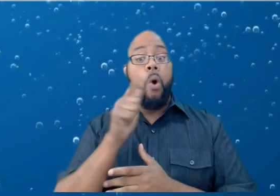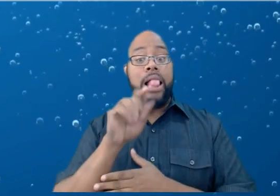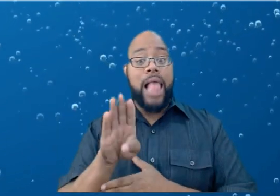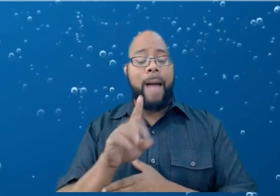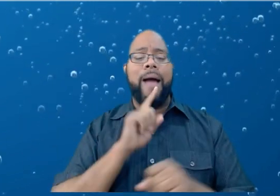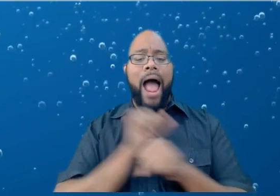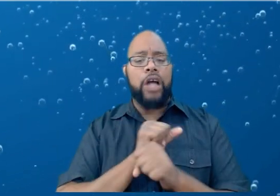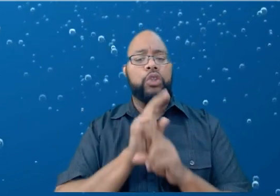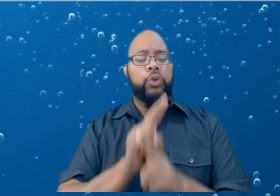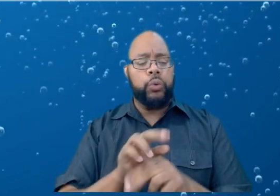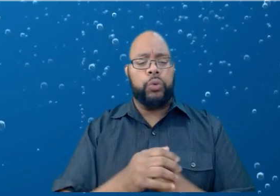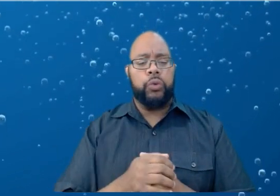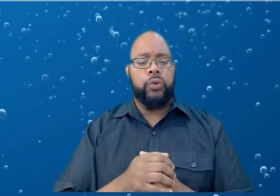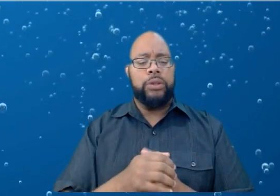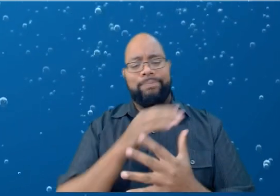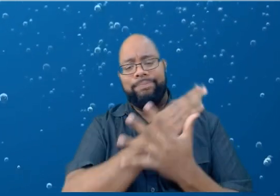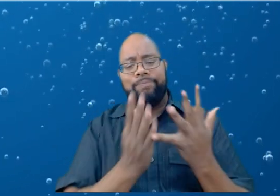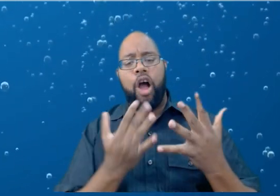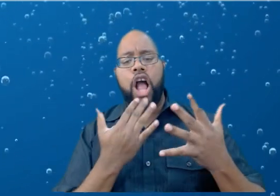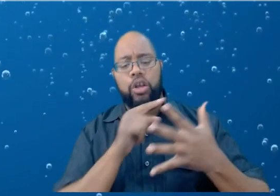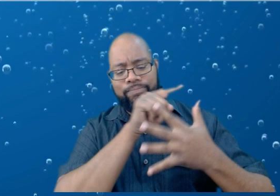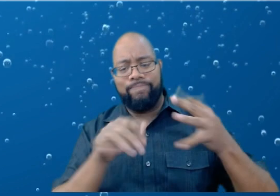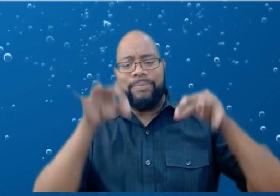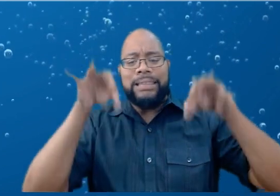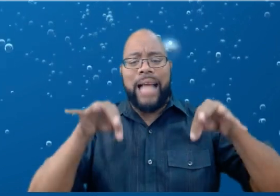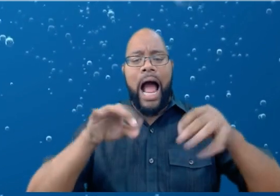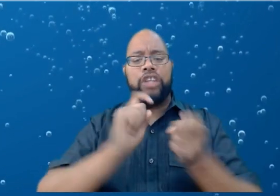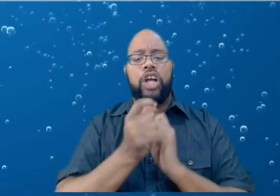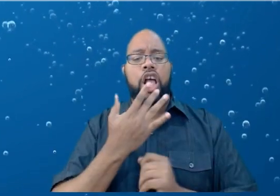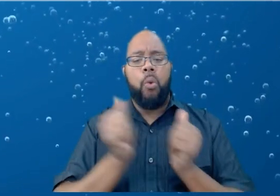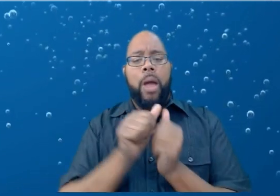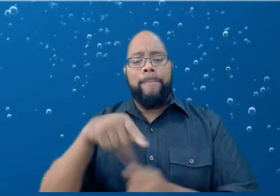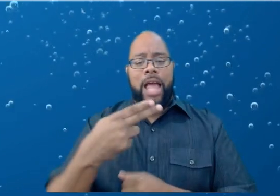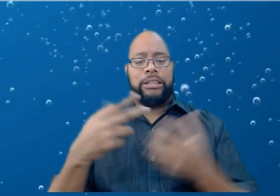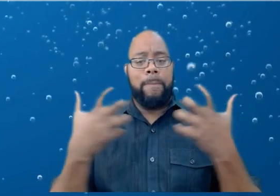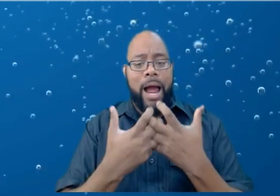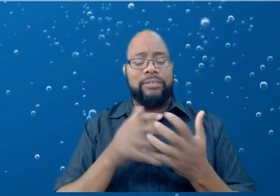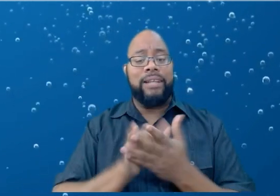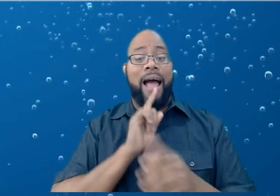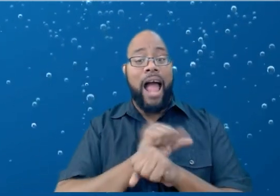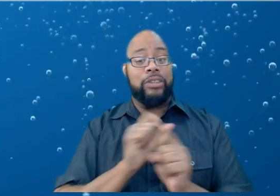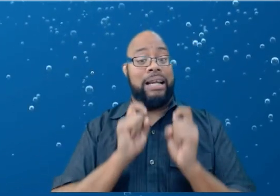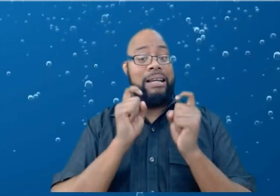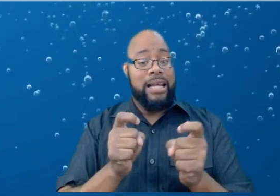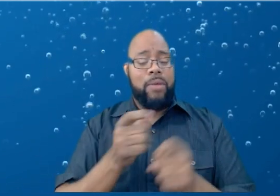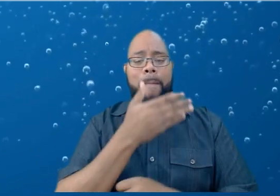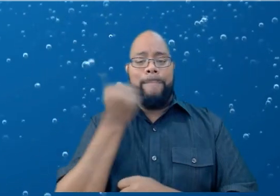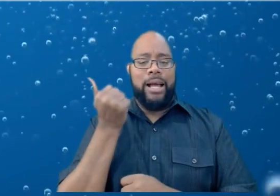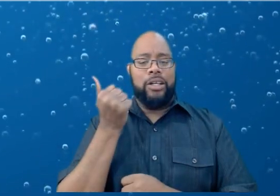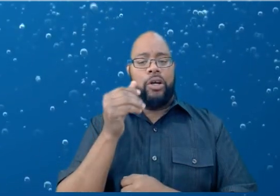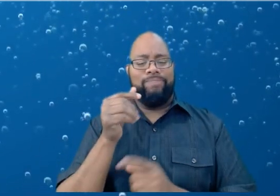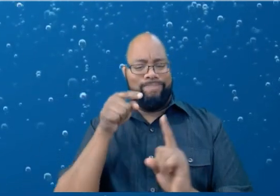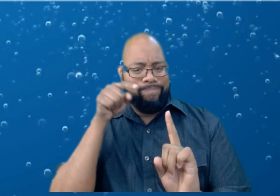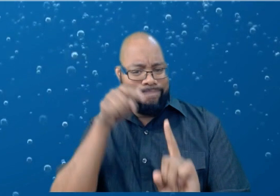issues. Most labs will actually use a spectrophotometric dye that changes color with pH. And so this actually gives you